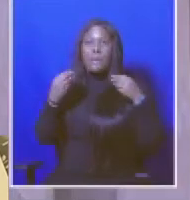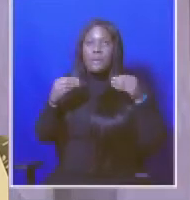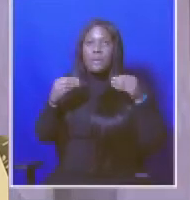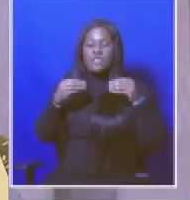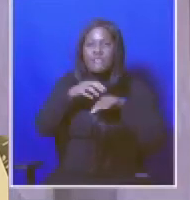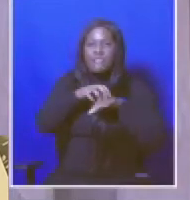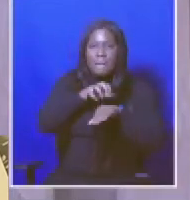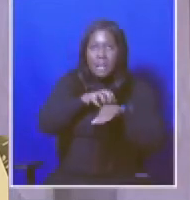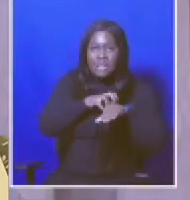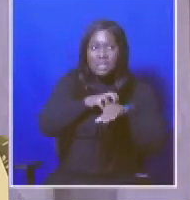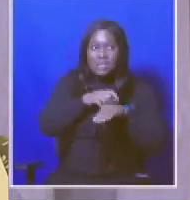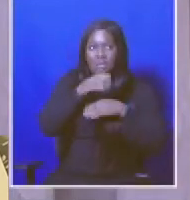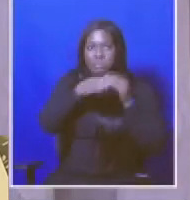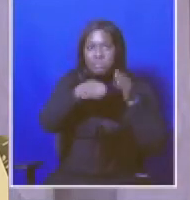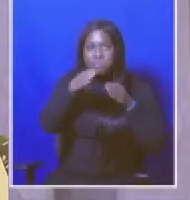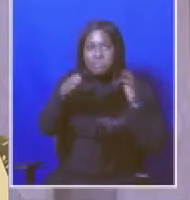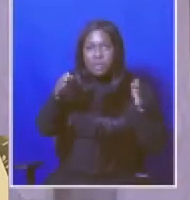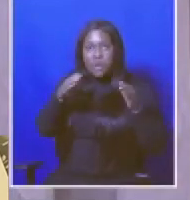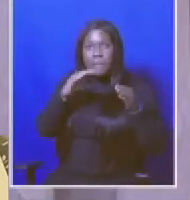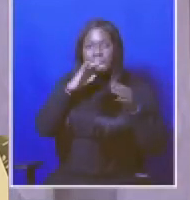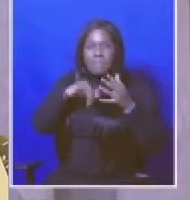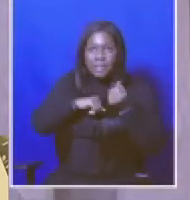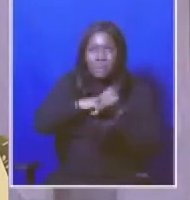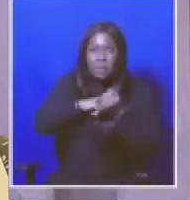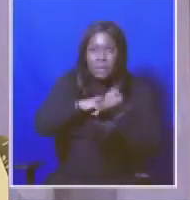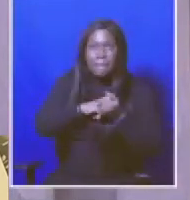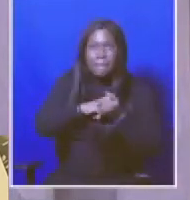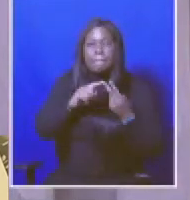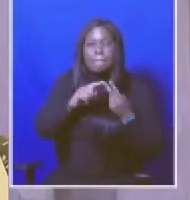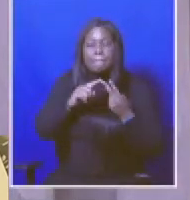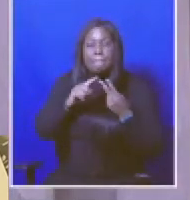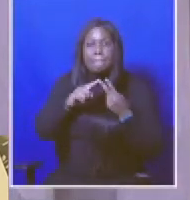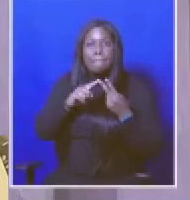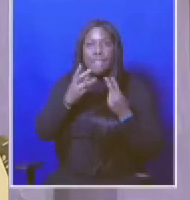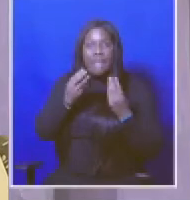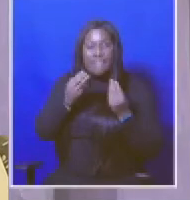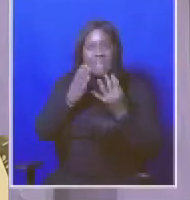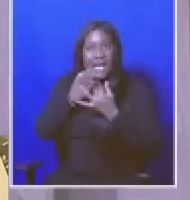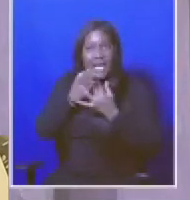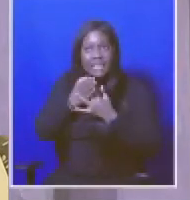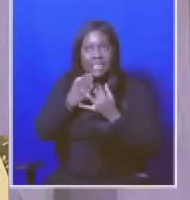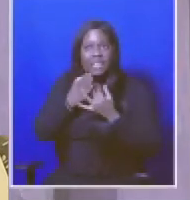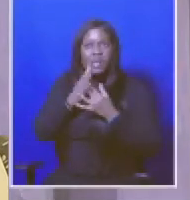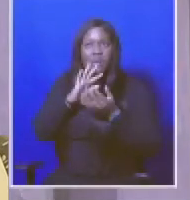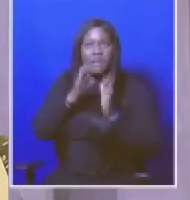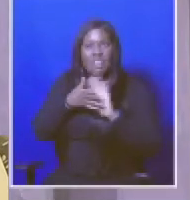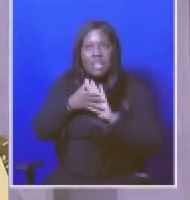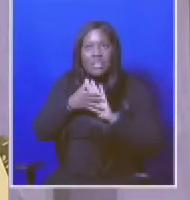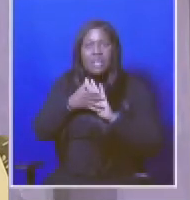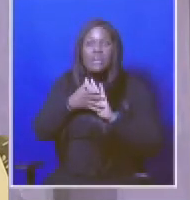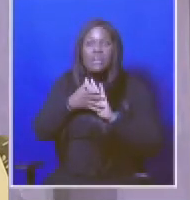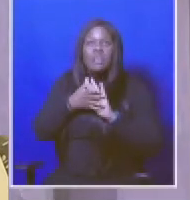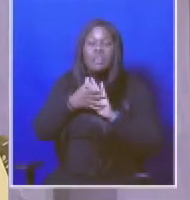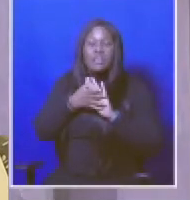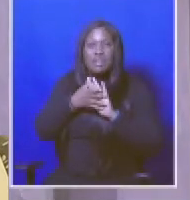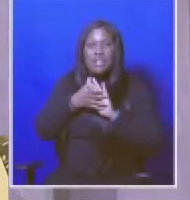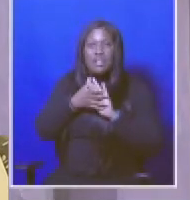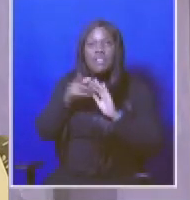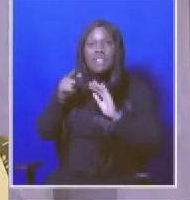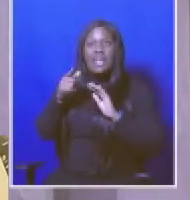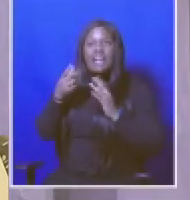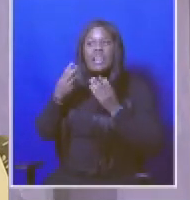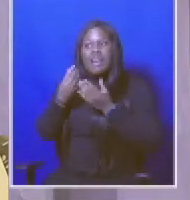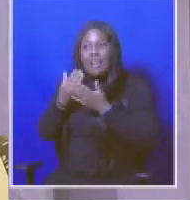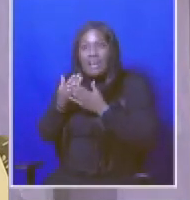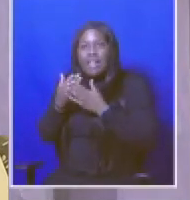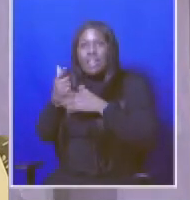there need to be supported. They are being supported. They have access to loans from the land bank. And